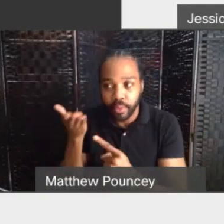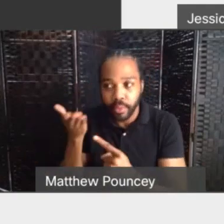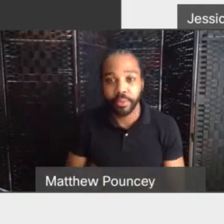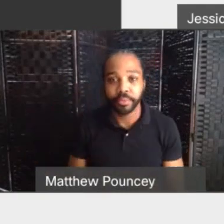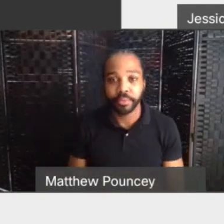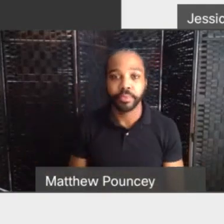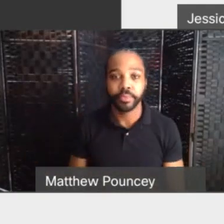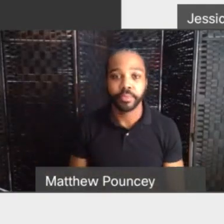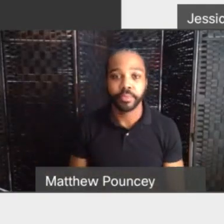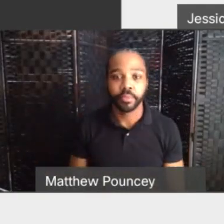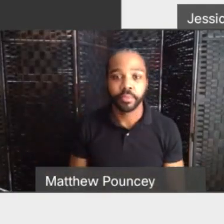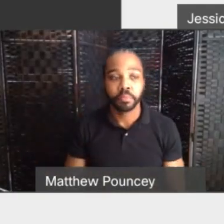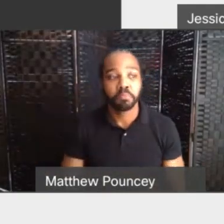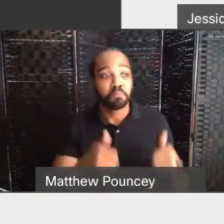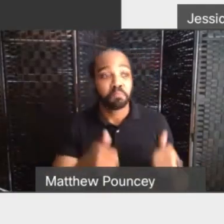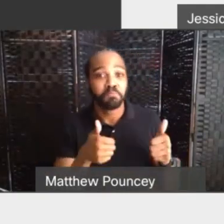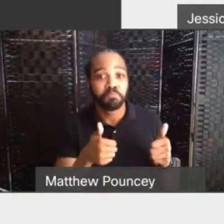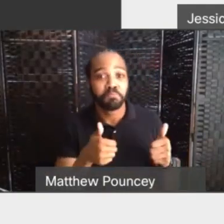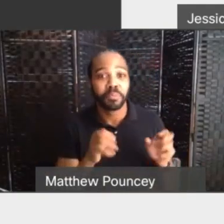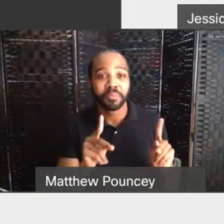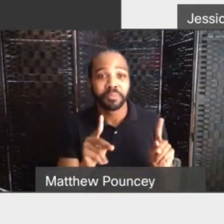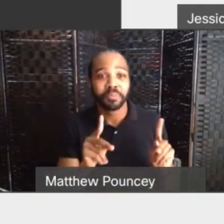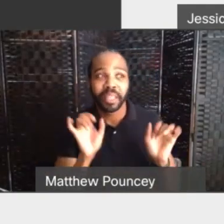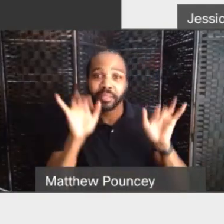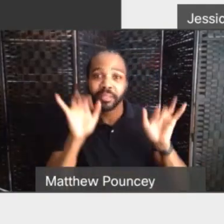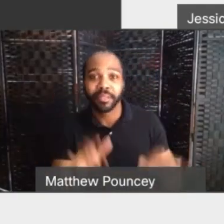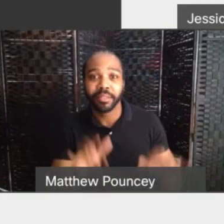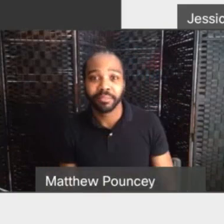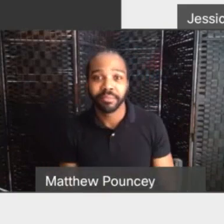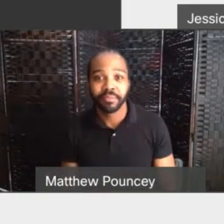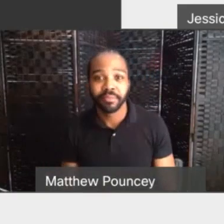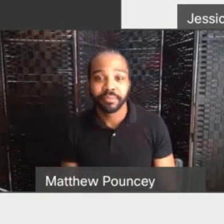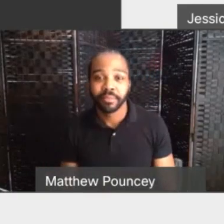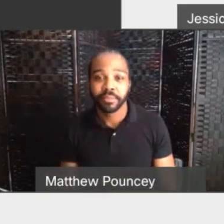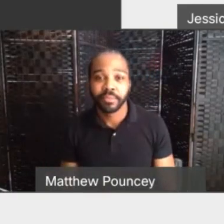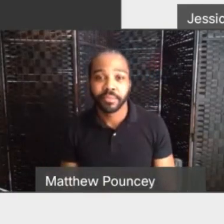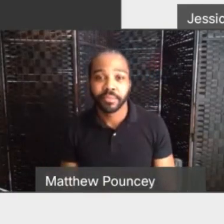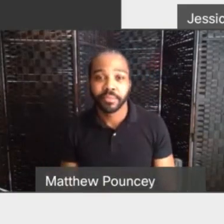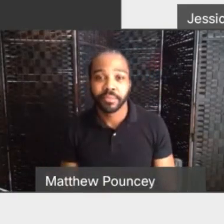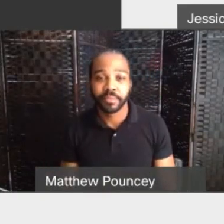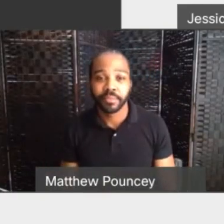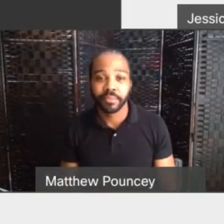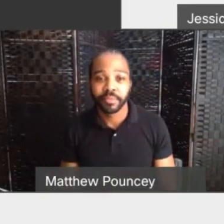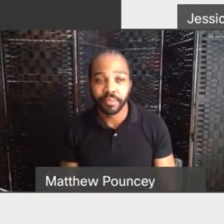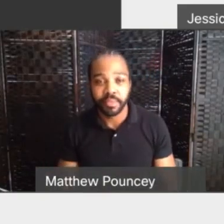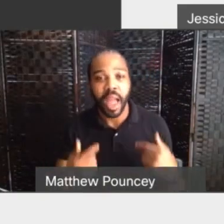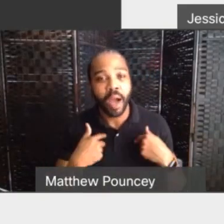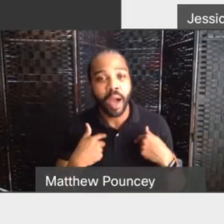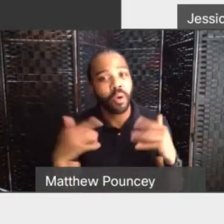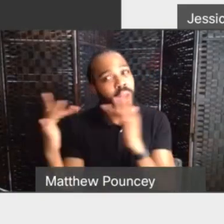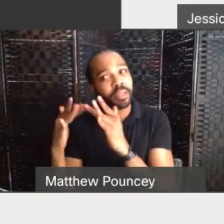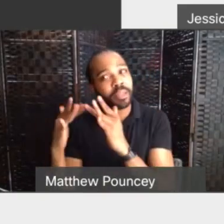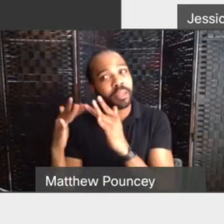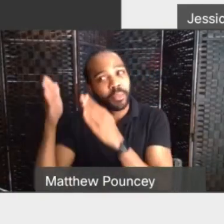Very good. Okay, that's awesome. I'll get with our contact at Giant Pharmacy just to